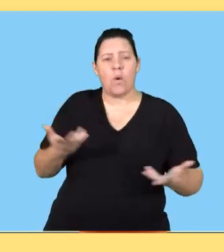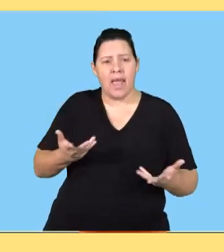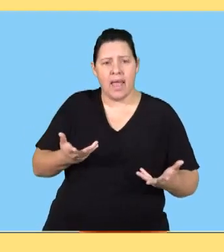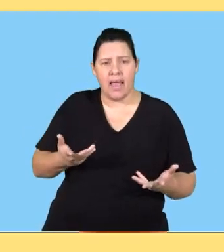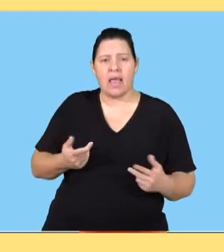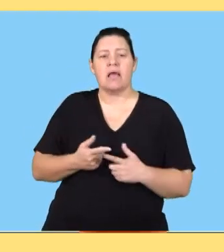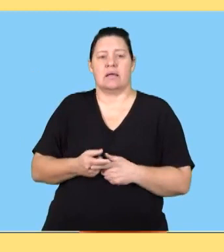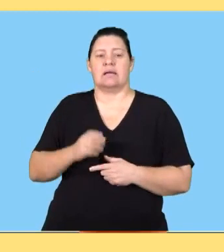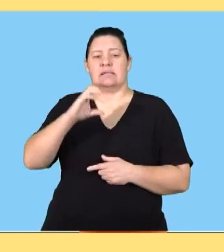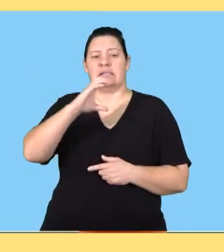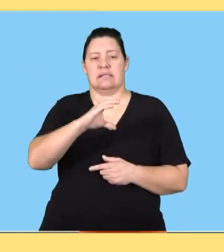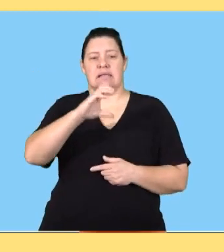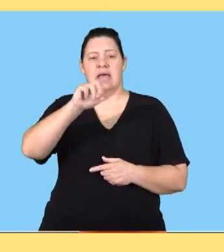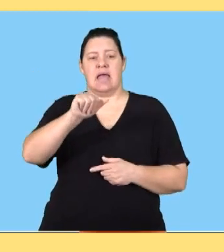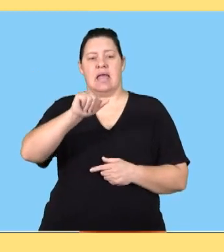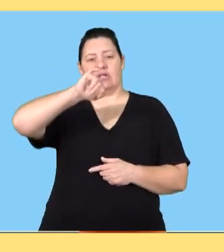from. It is my